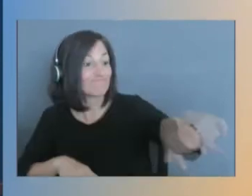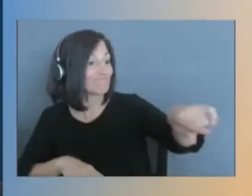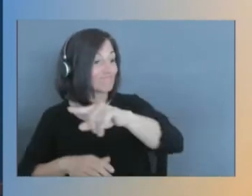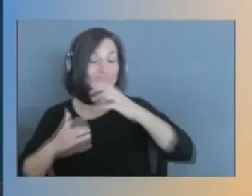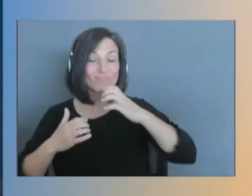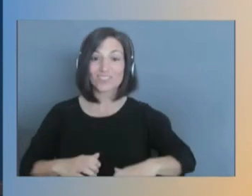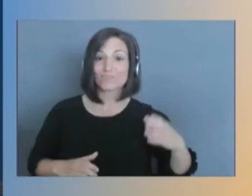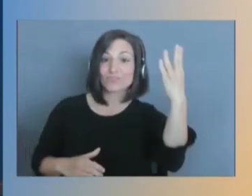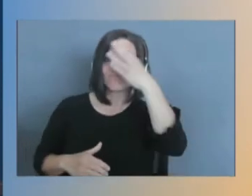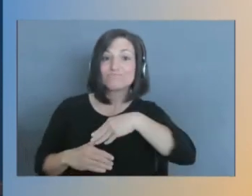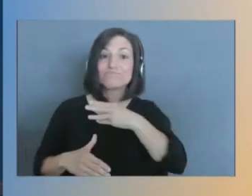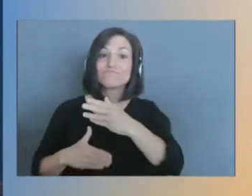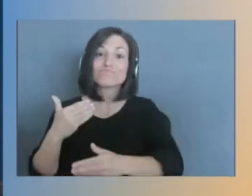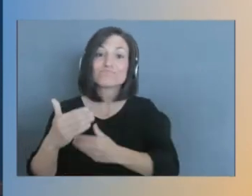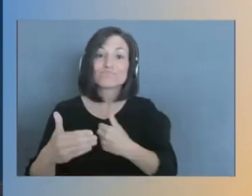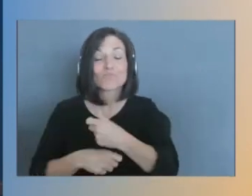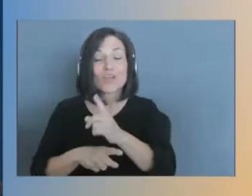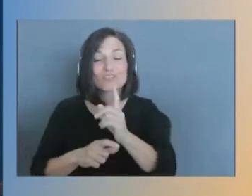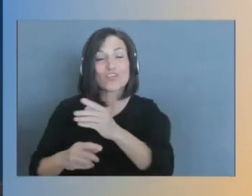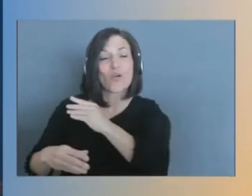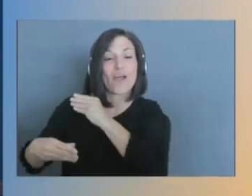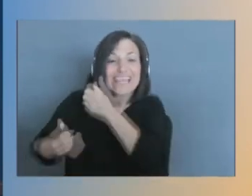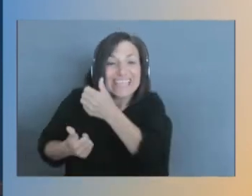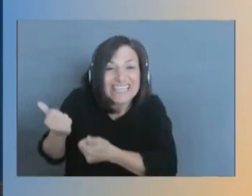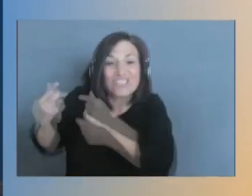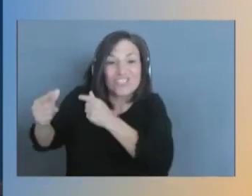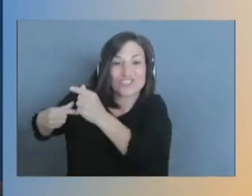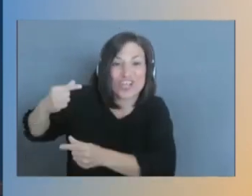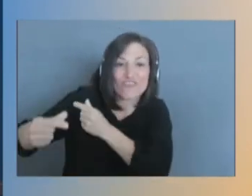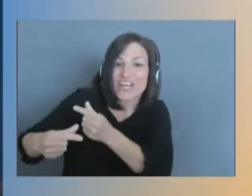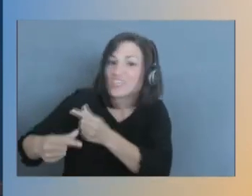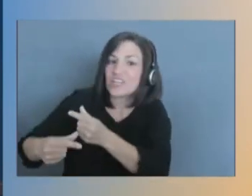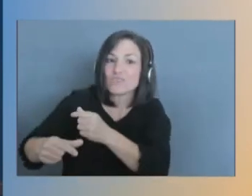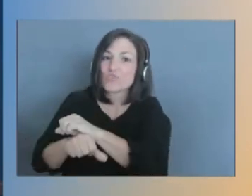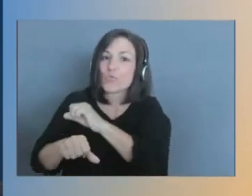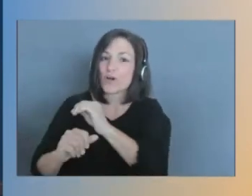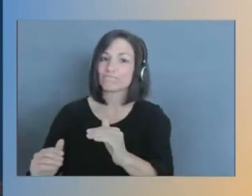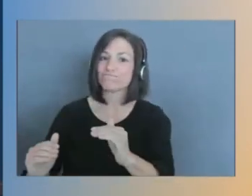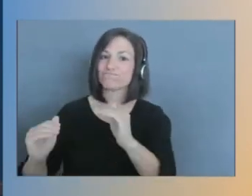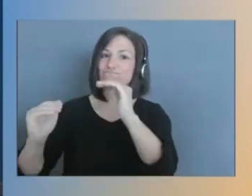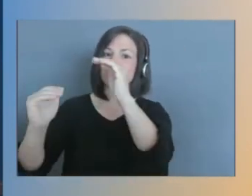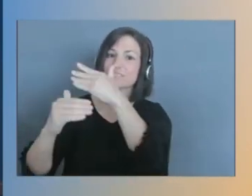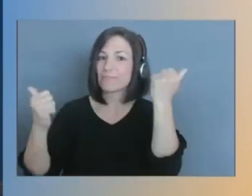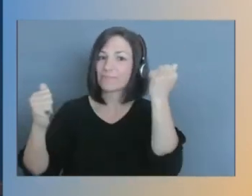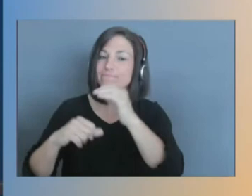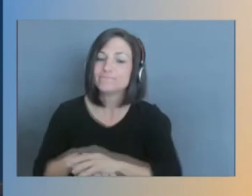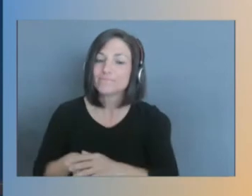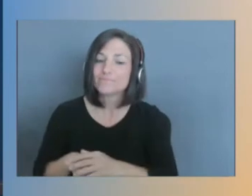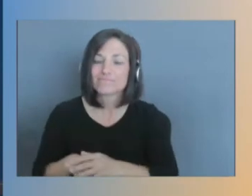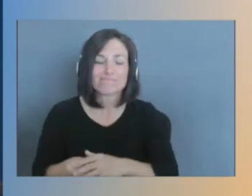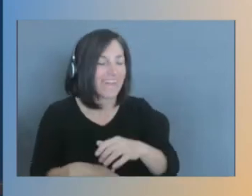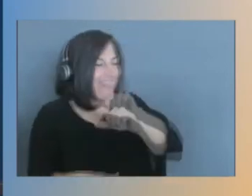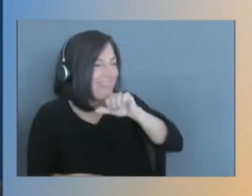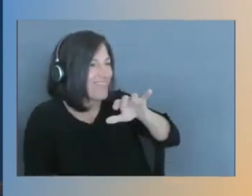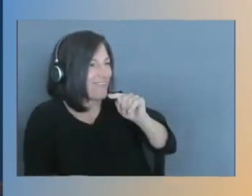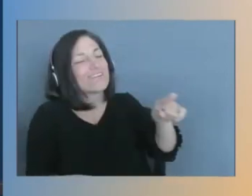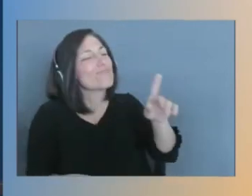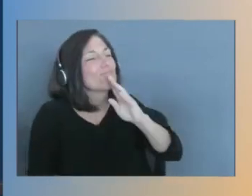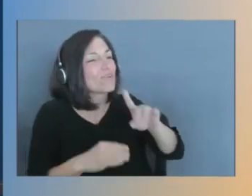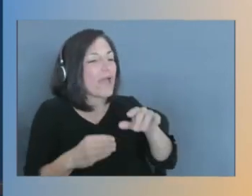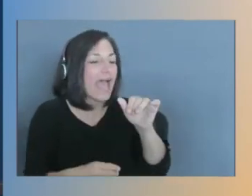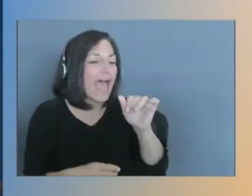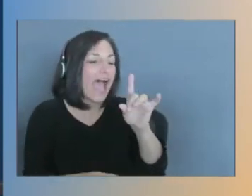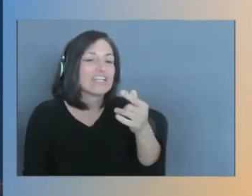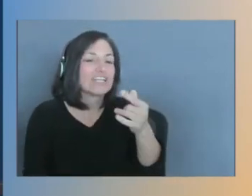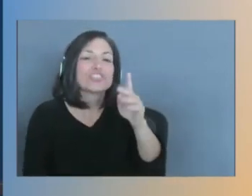their workloads just keep working. I really love it. So you talked a little bit about the agile development module as it applies to hardware, which is very,